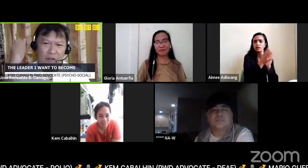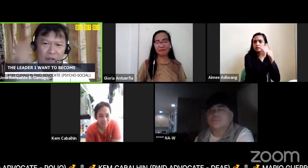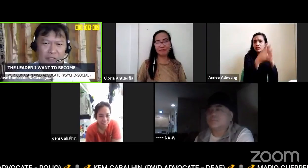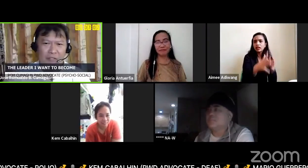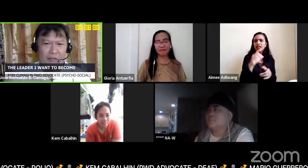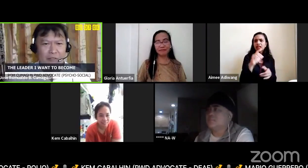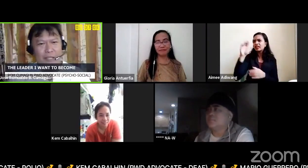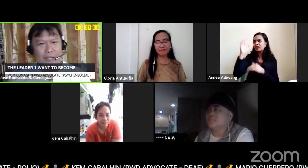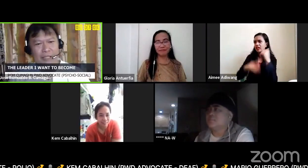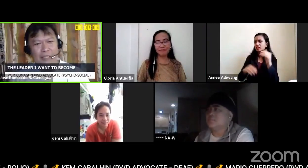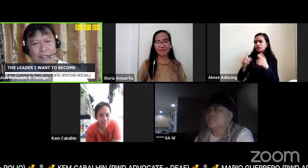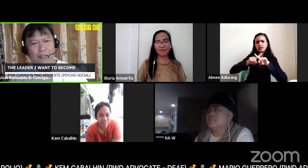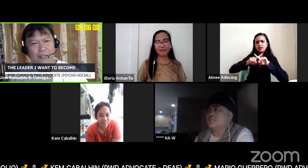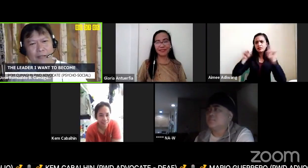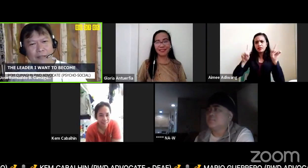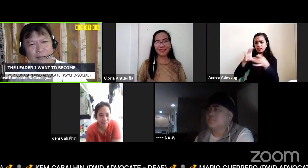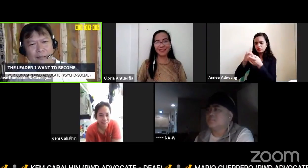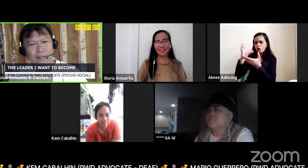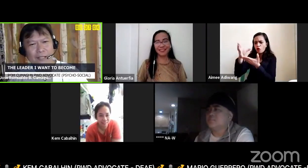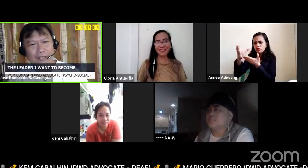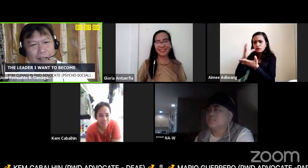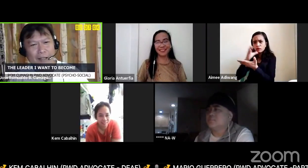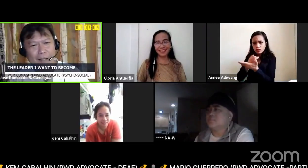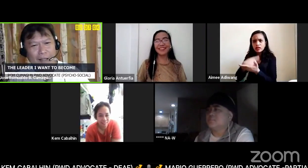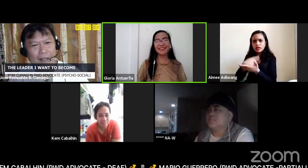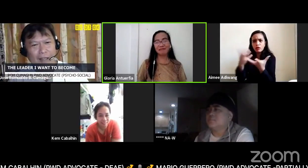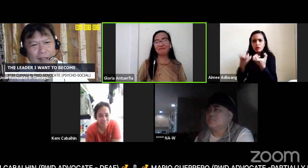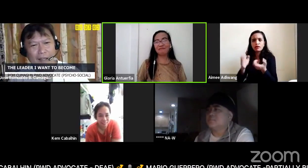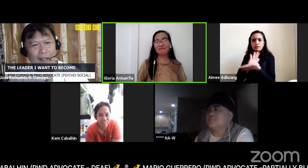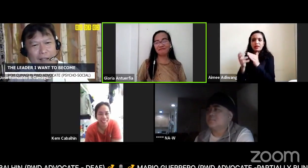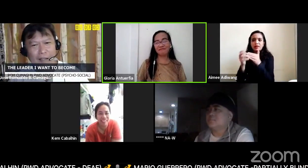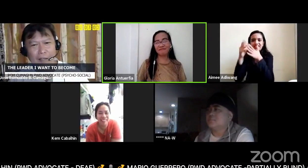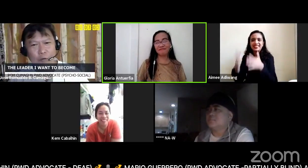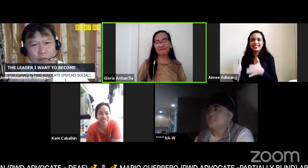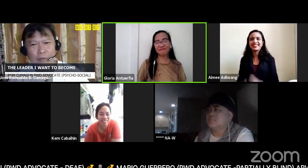than of course I want to become a leader.